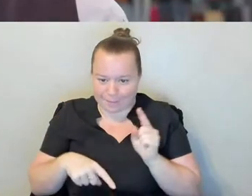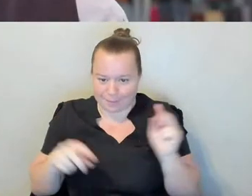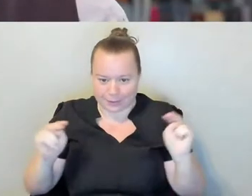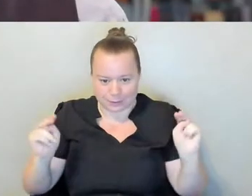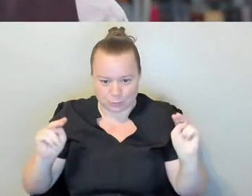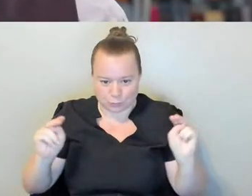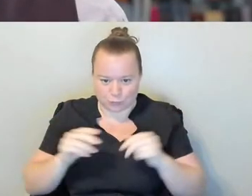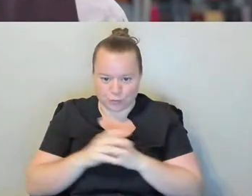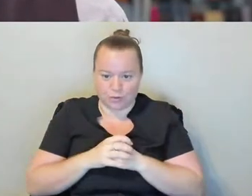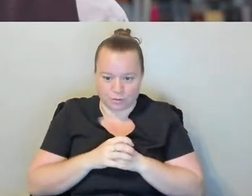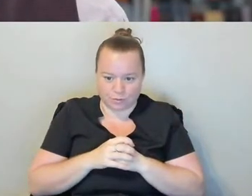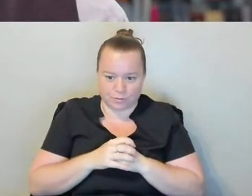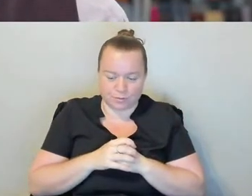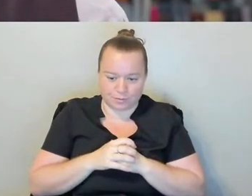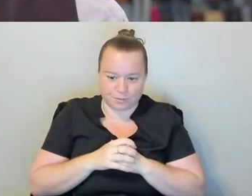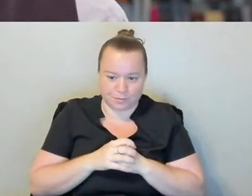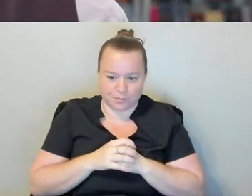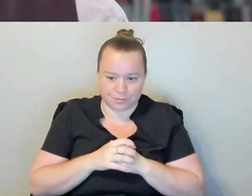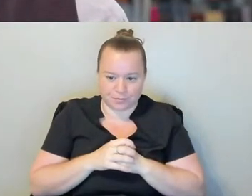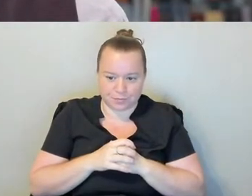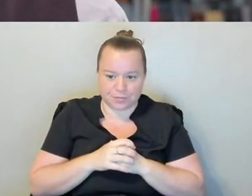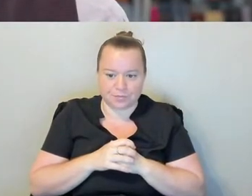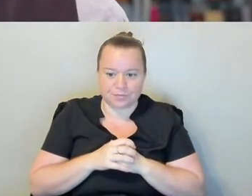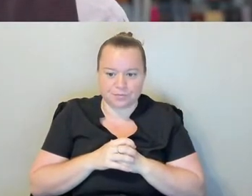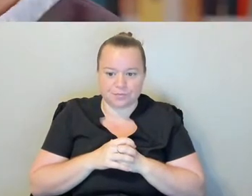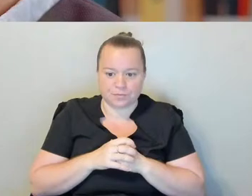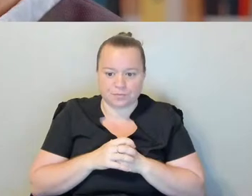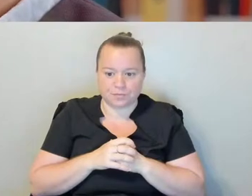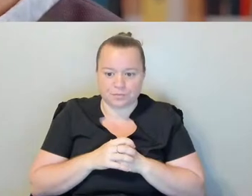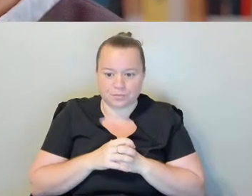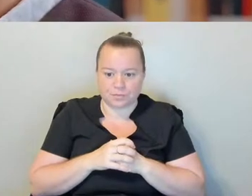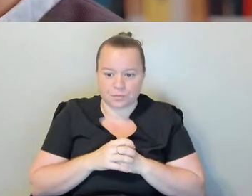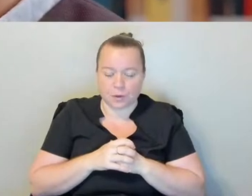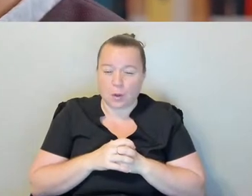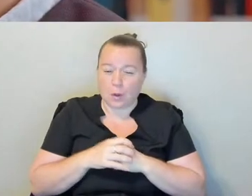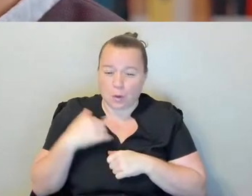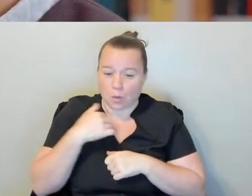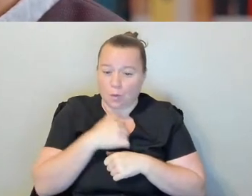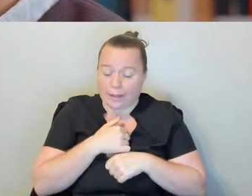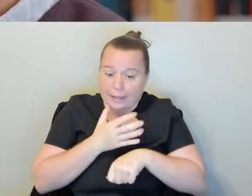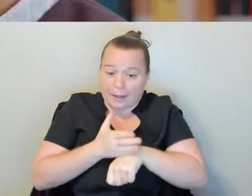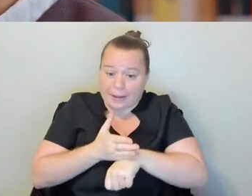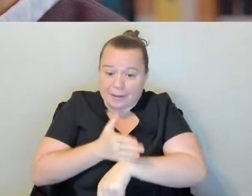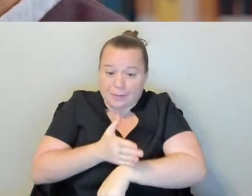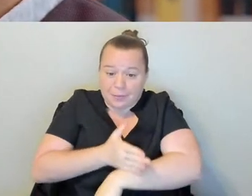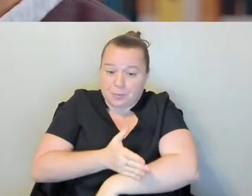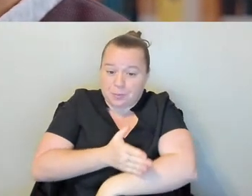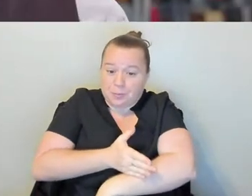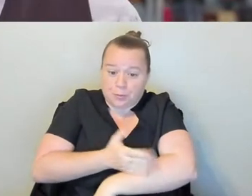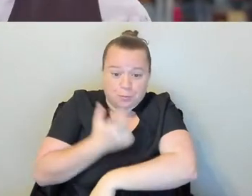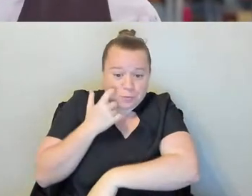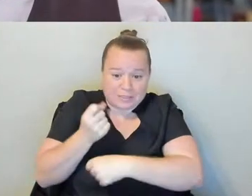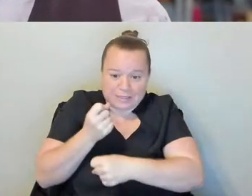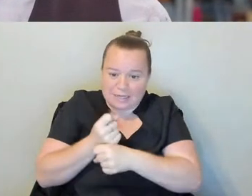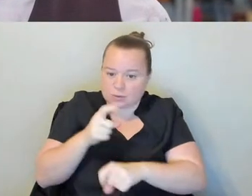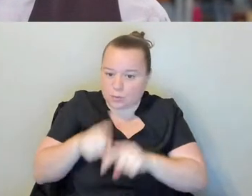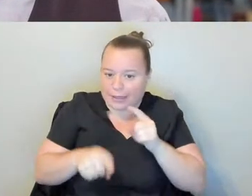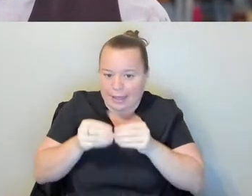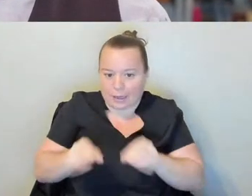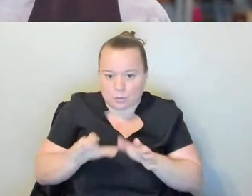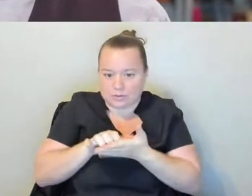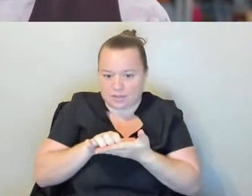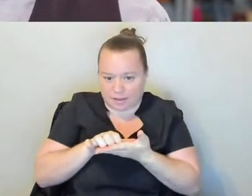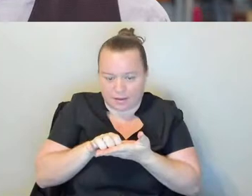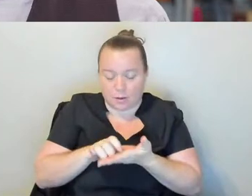account, we are at risk of losing the fragile gains we have made in gender equality over recent years. We need